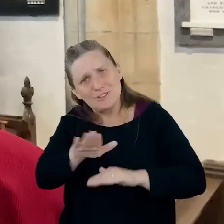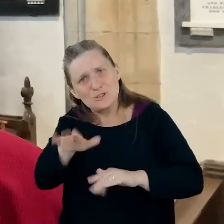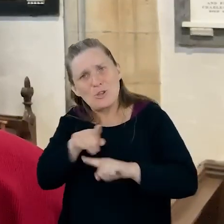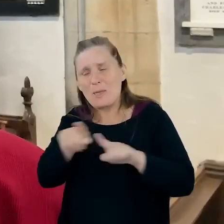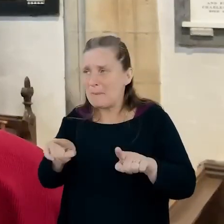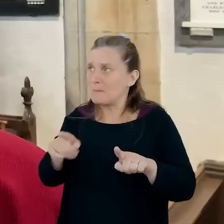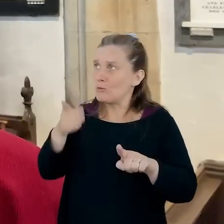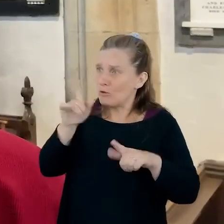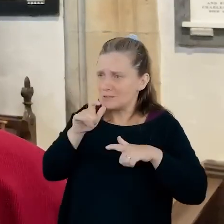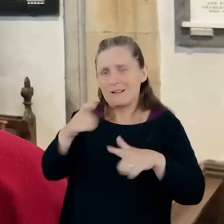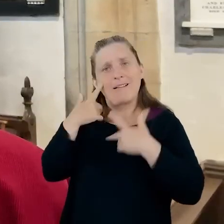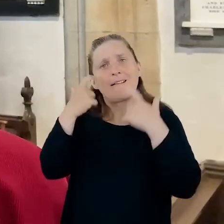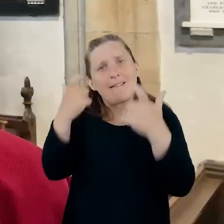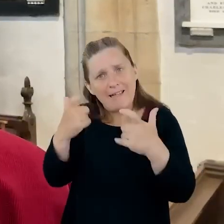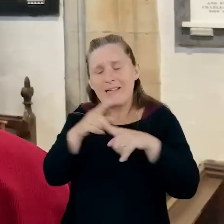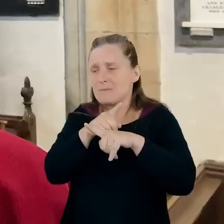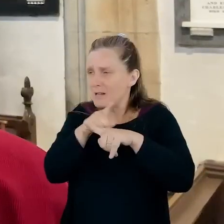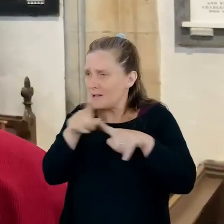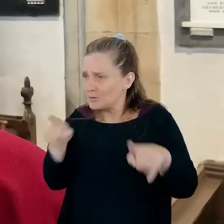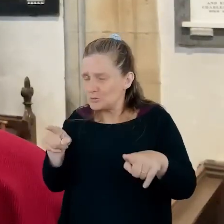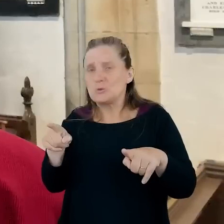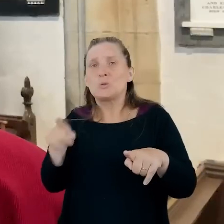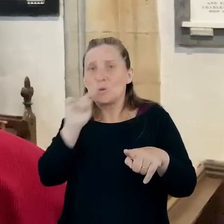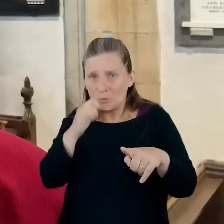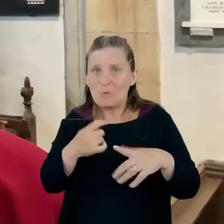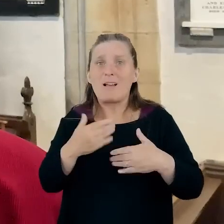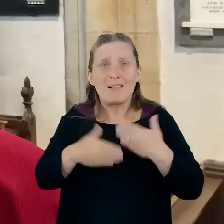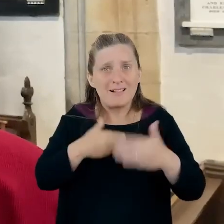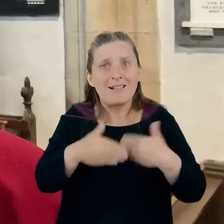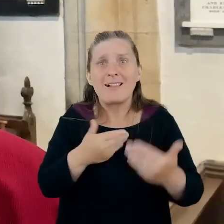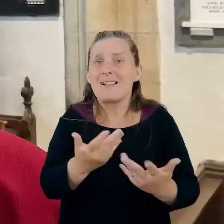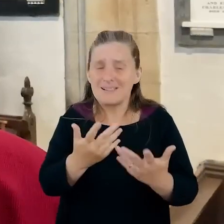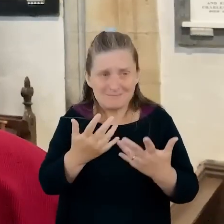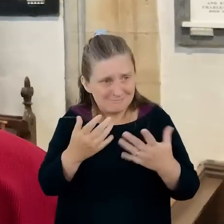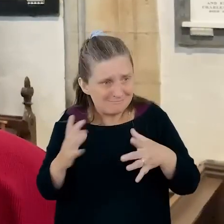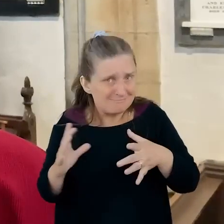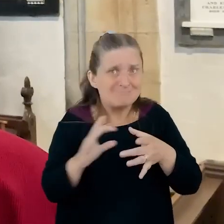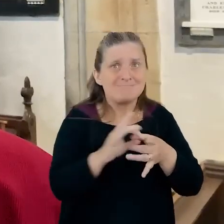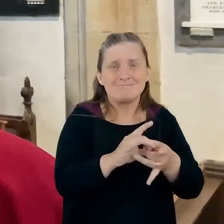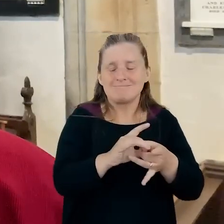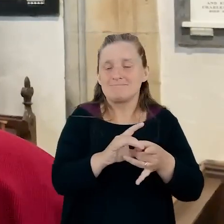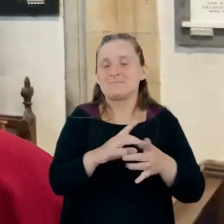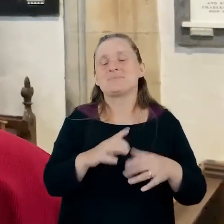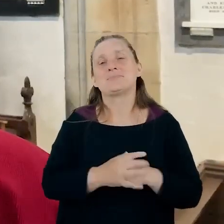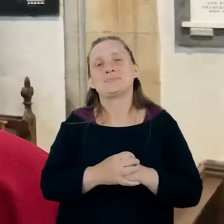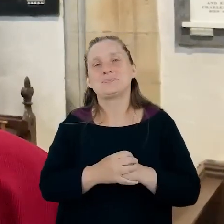or cared what happened to them. The story of the 70 disciples